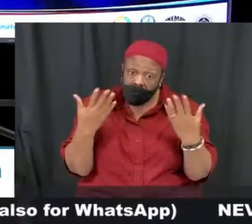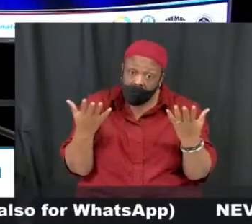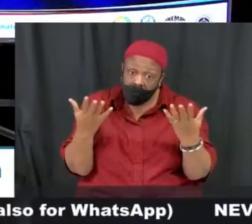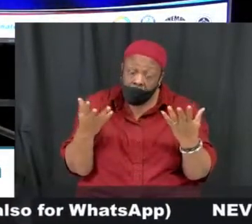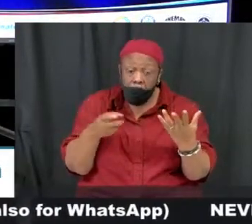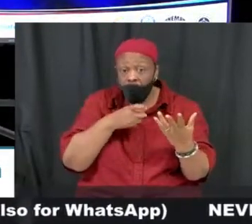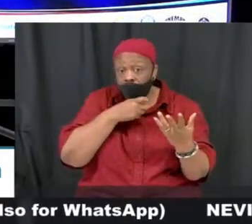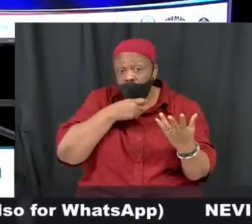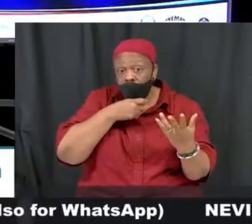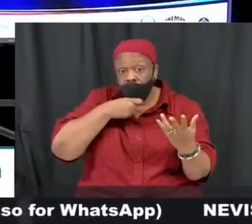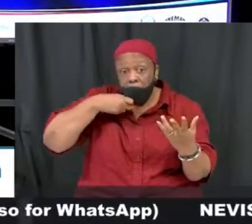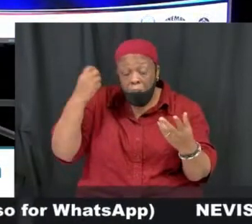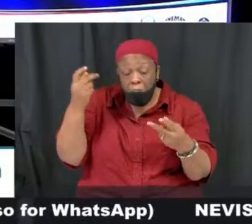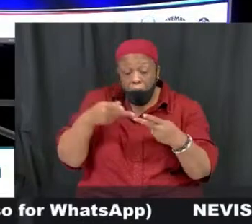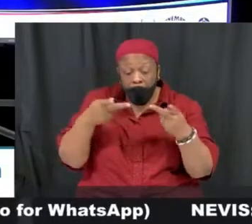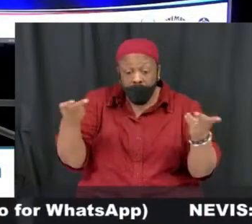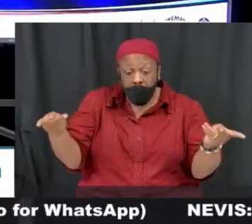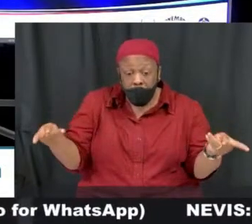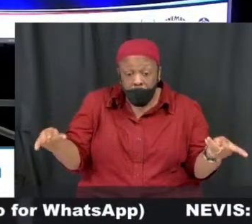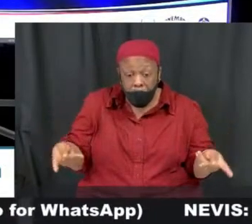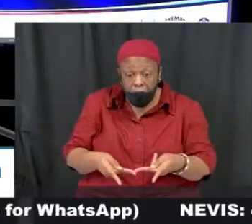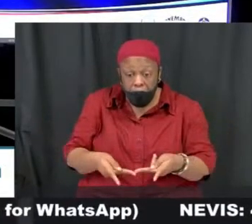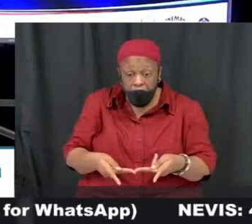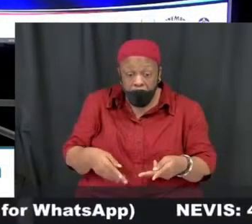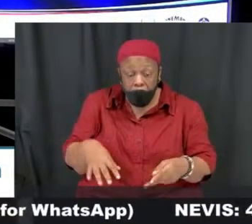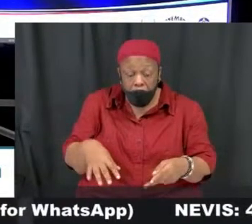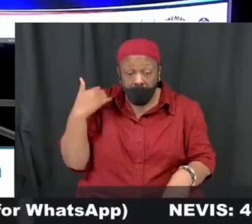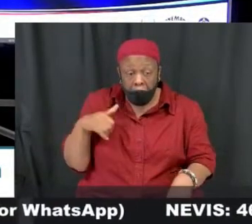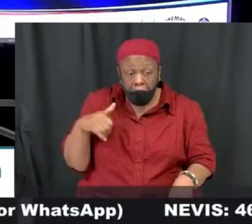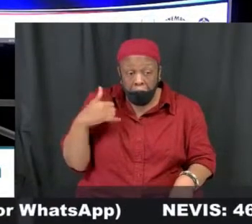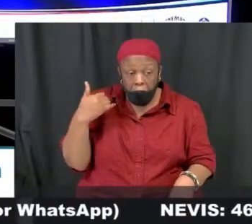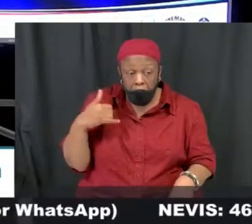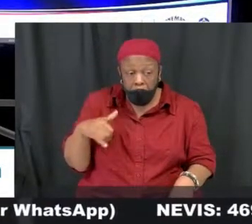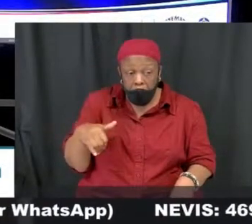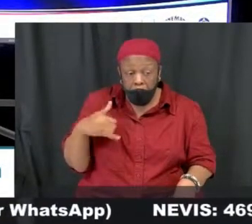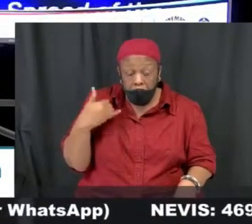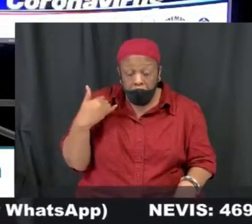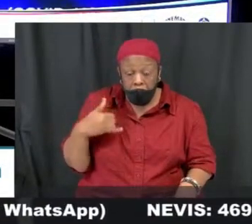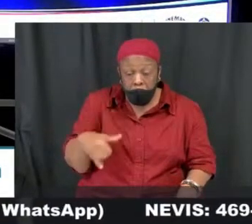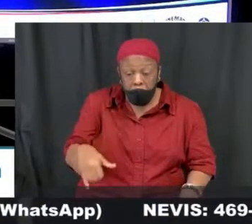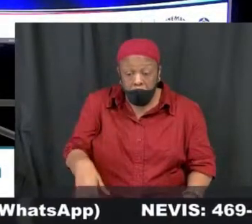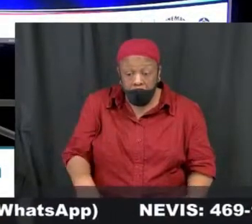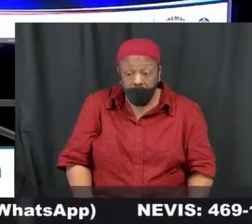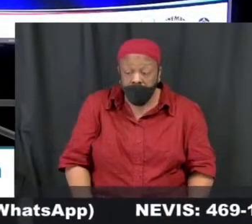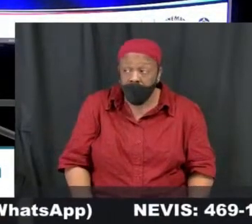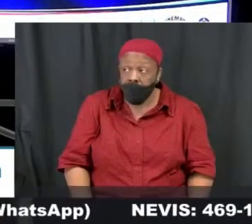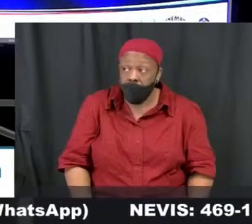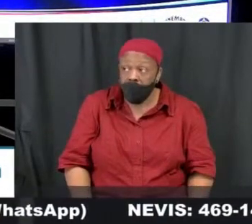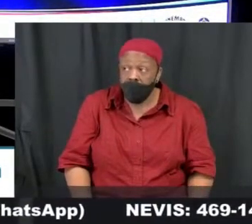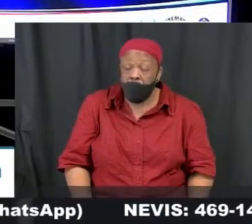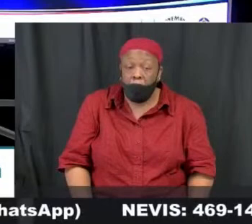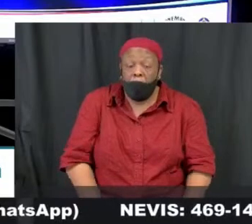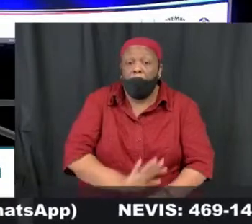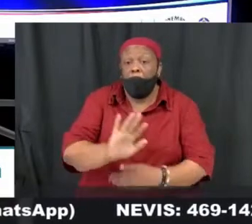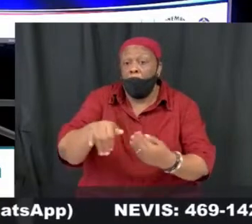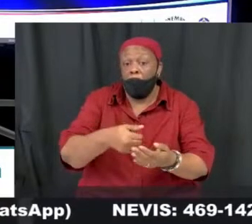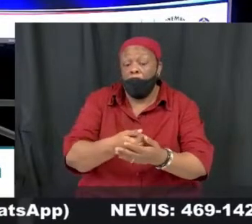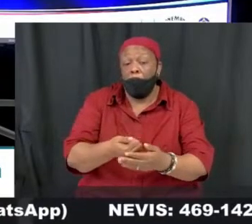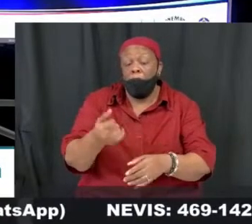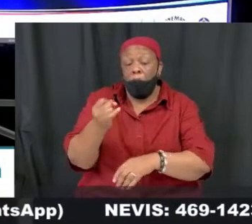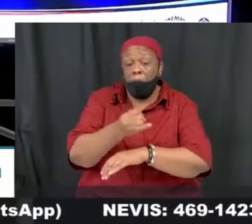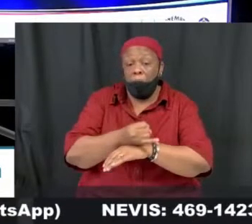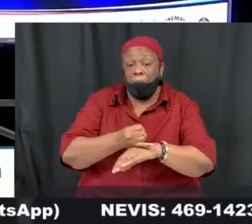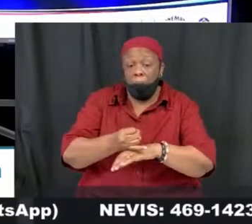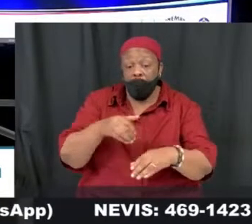CIMH in Barbados has made all the national stars within the CARICOM region that